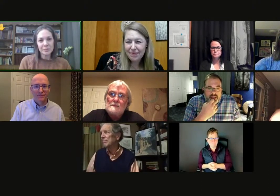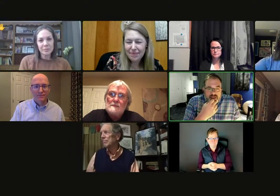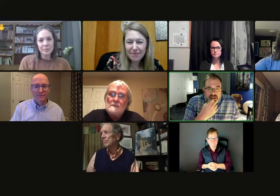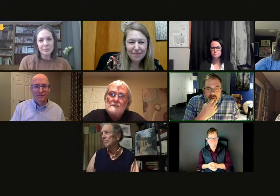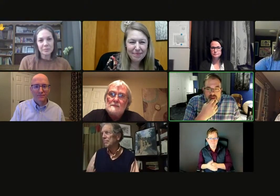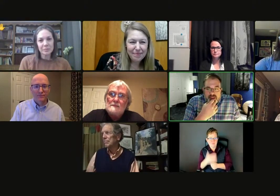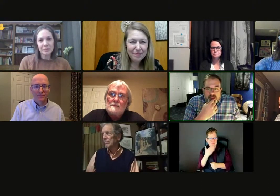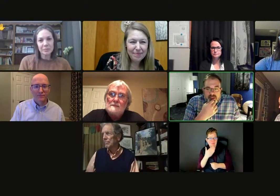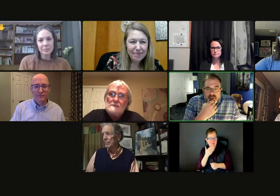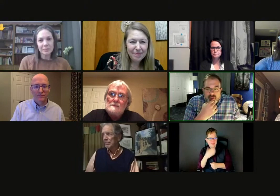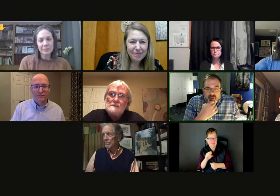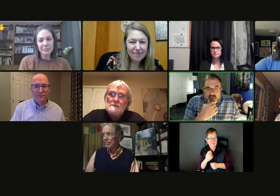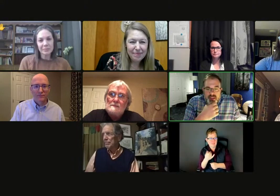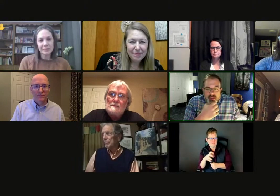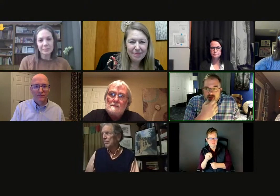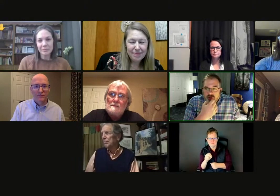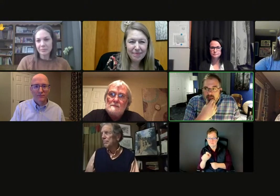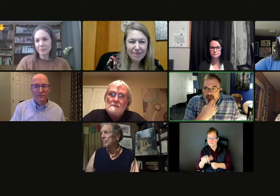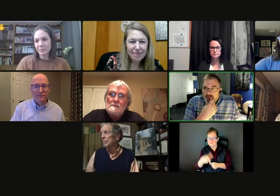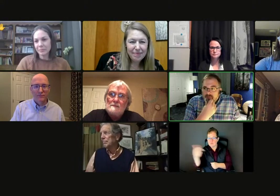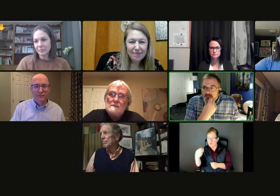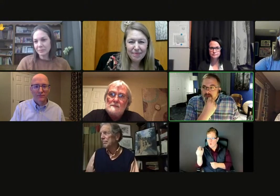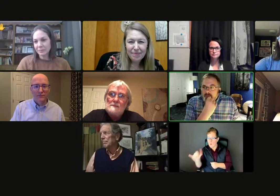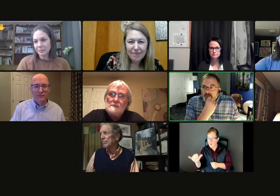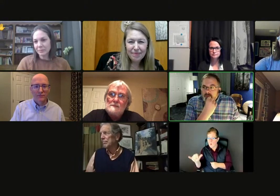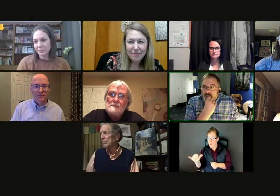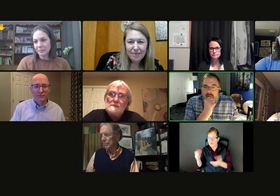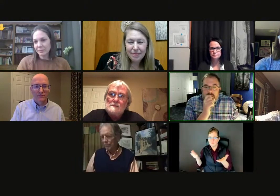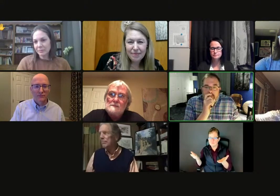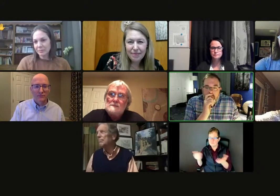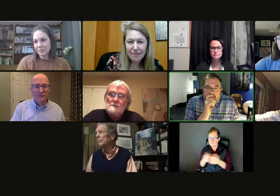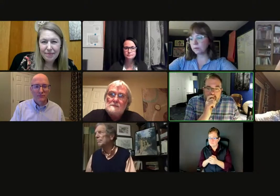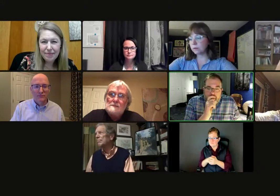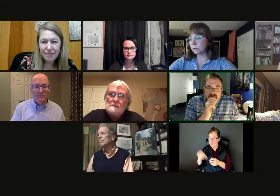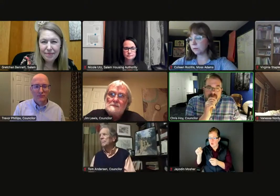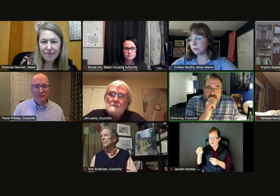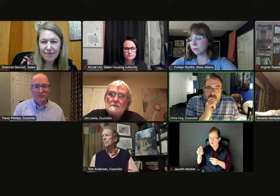Thank you, Councillor Stapleton. Are there other? Oh, Councillor Nordyke.